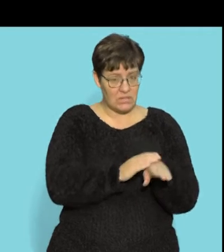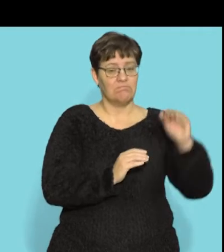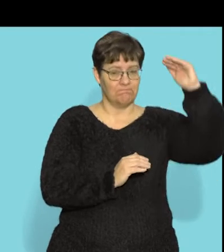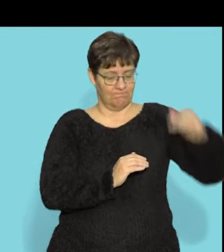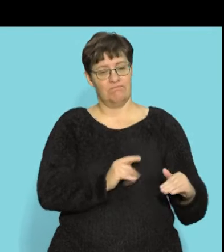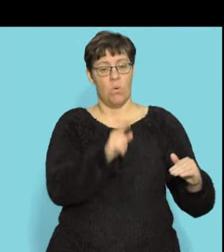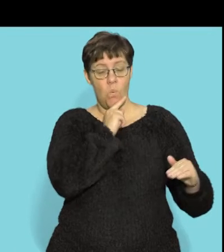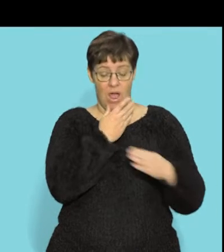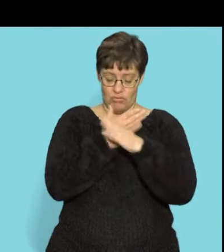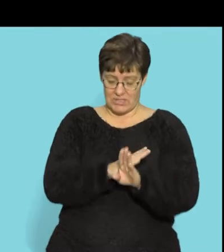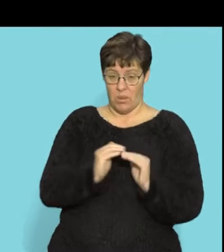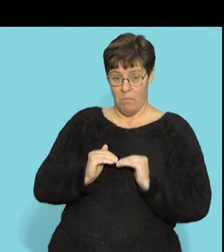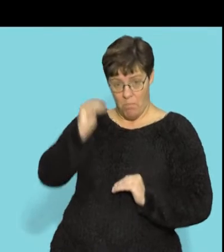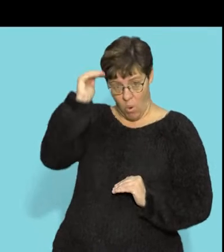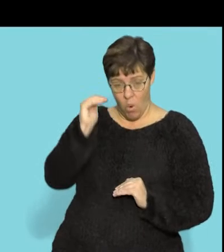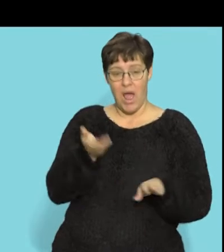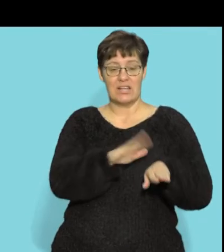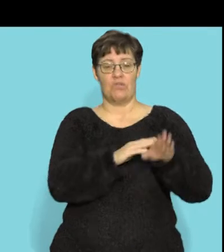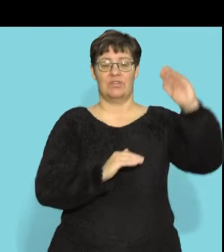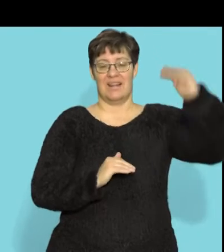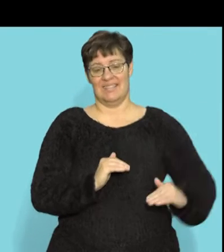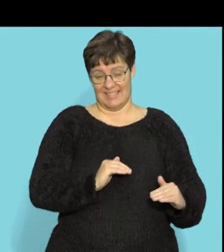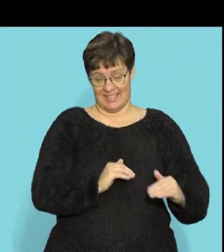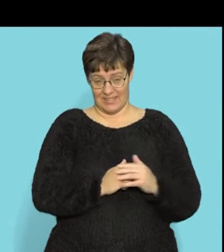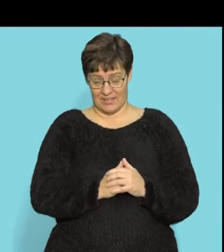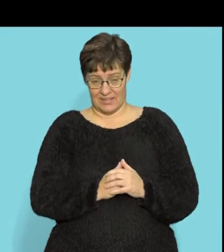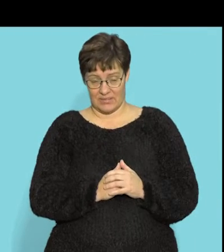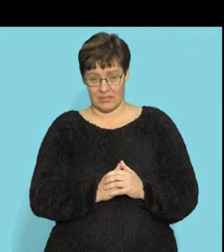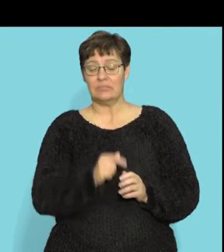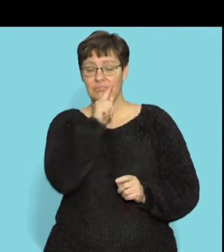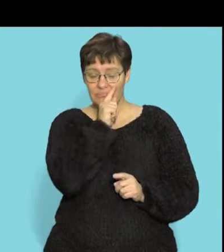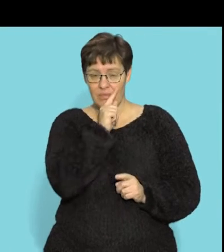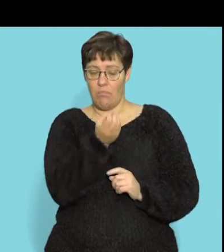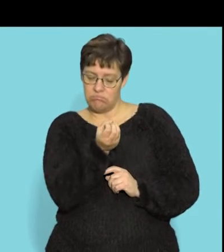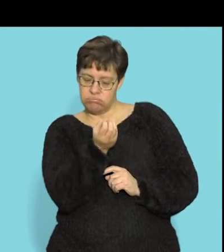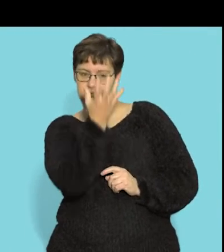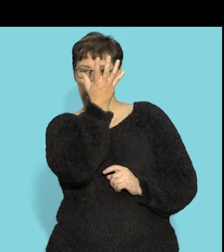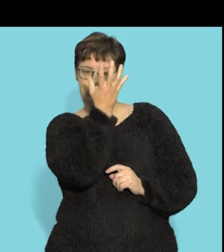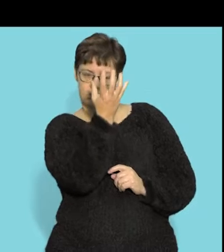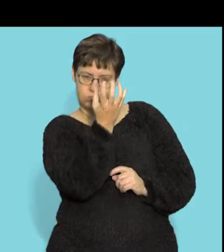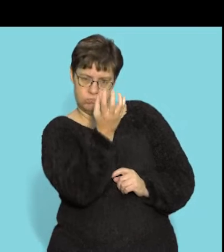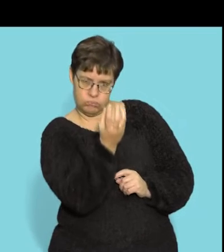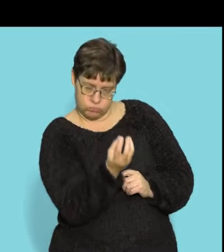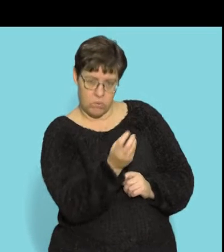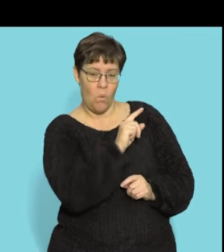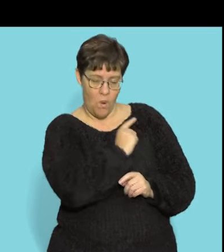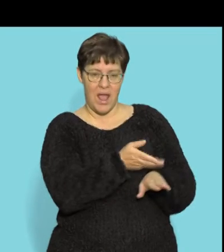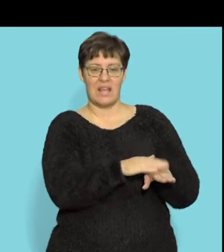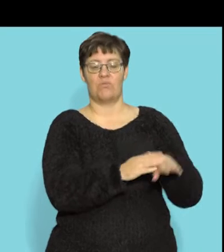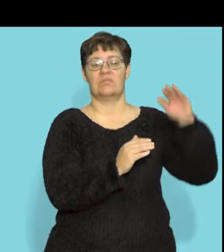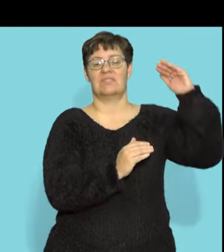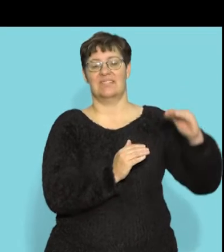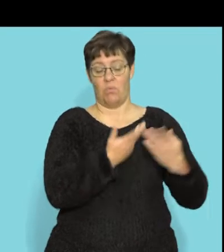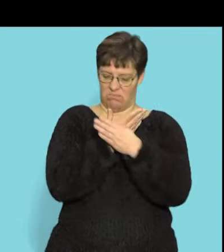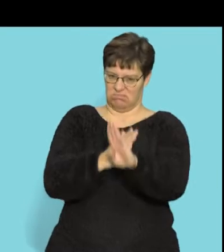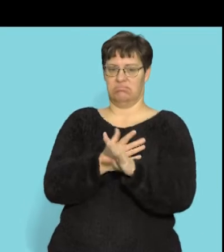circuit decreases, right? Now the decrease in the total current affects the brightness. But remember, all